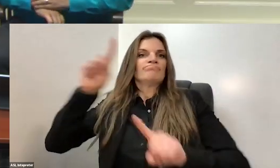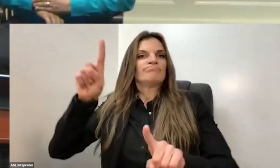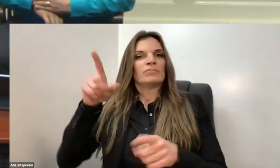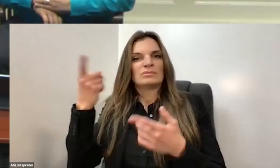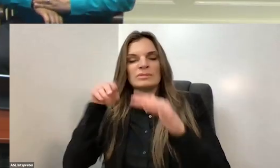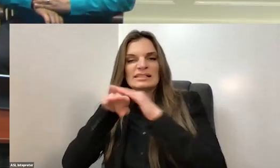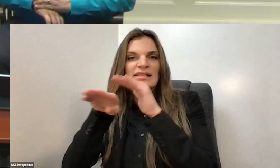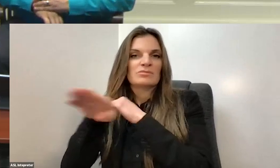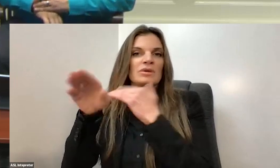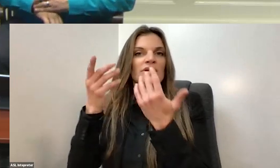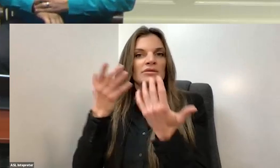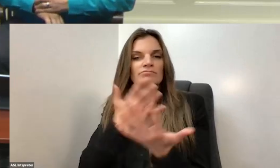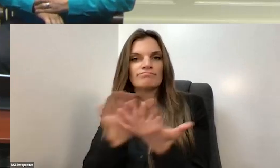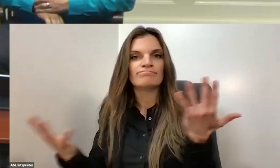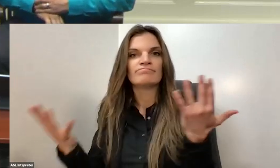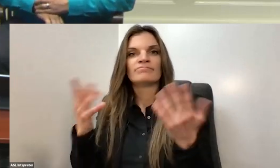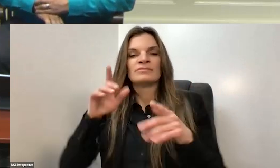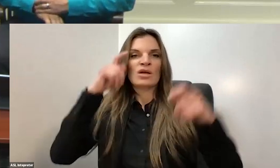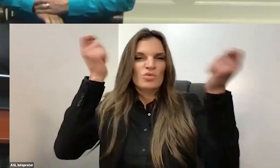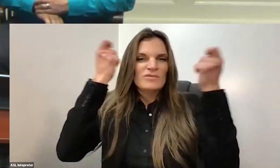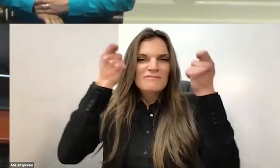cycles around celebrating this day.